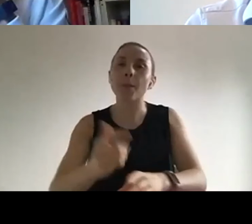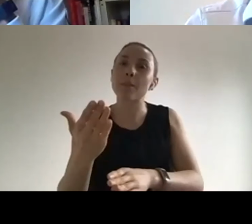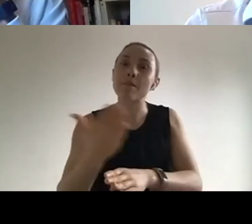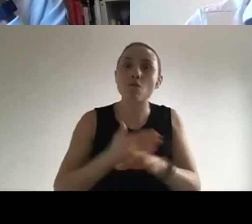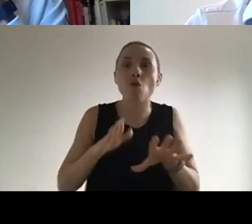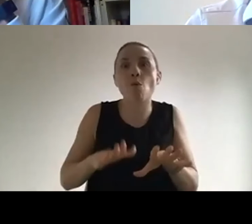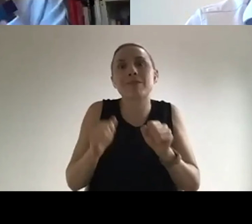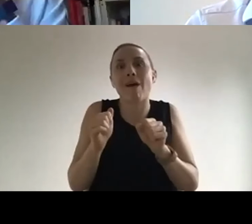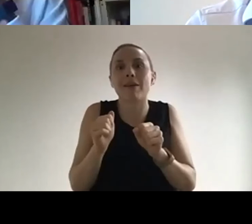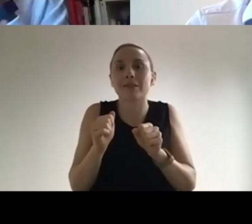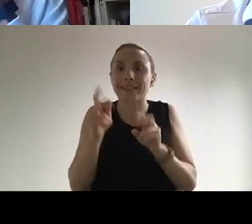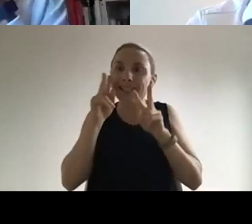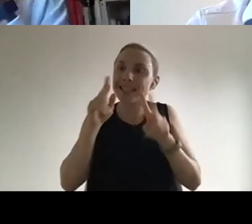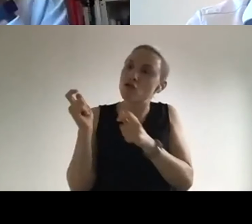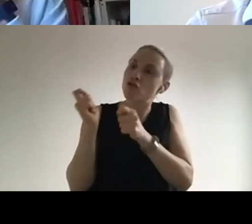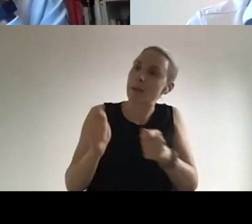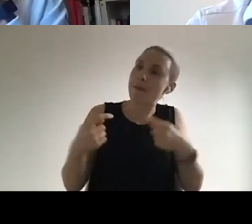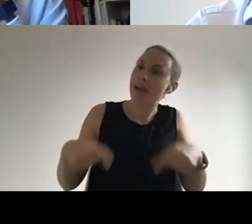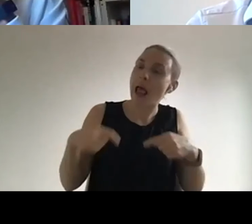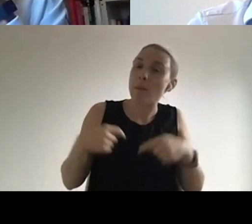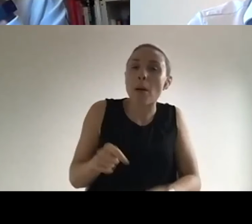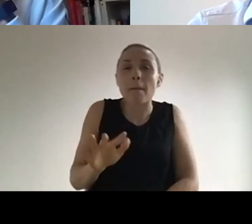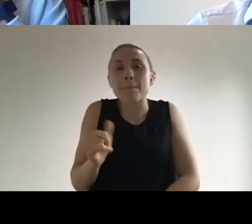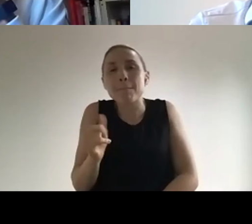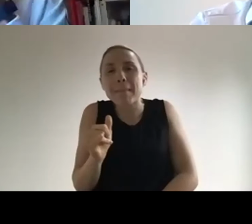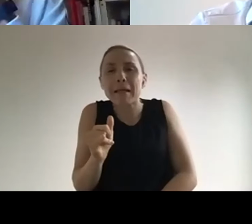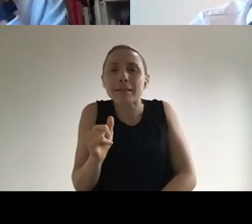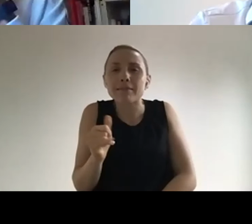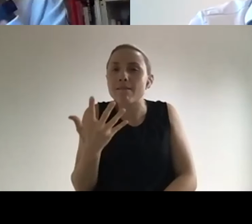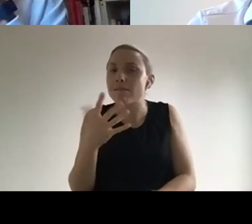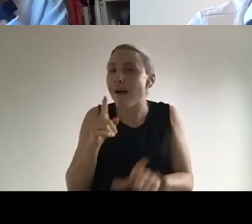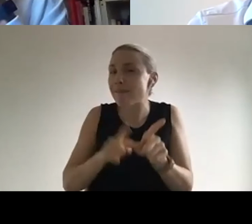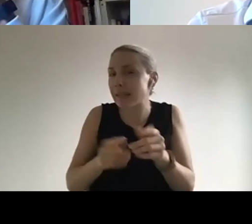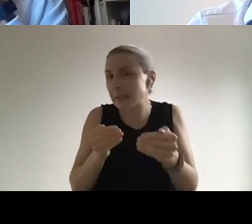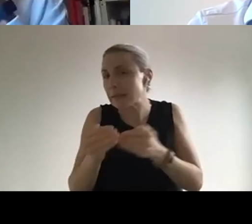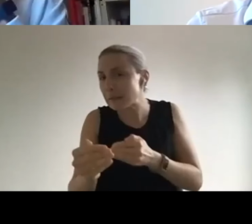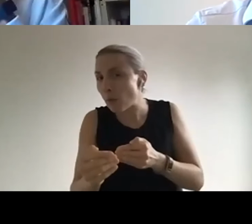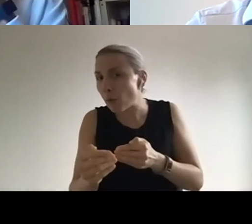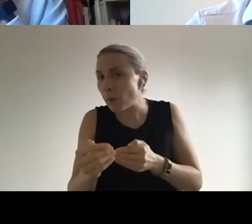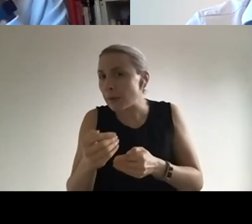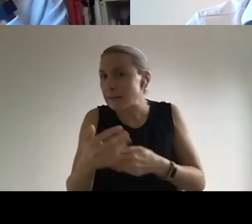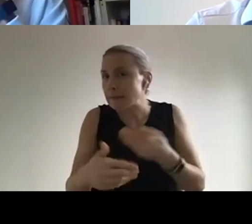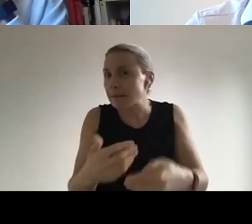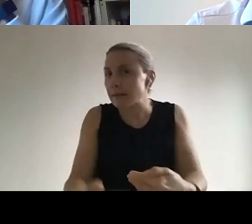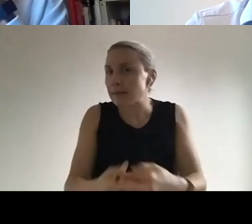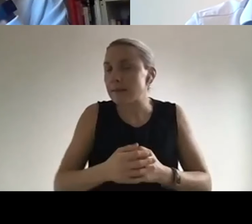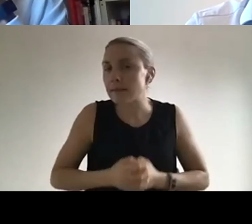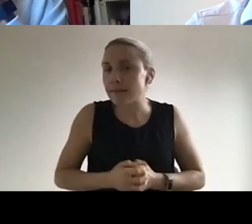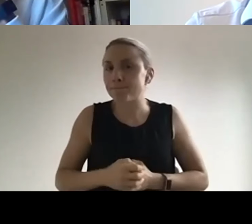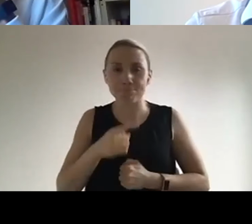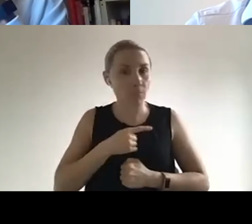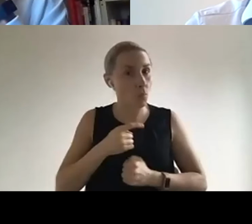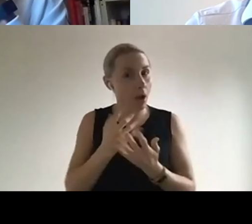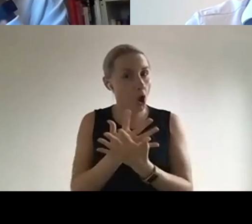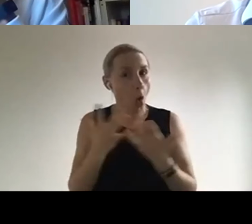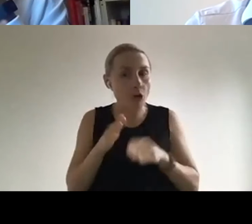years, 5 years maybe. But there's still a lot of steps that we have to go through,